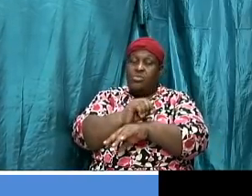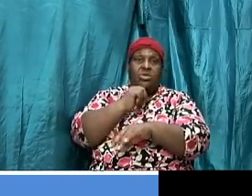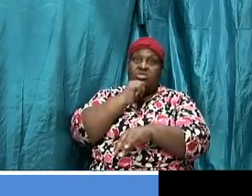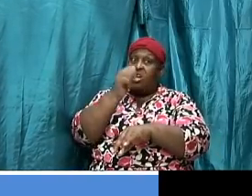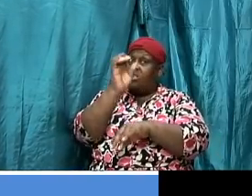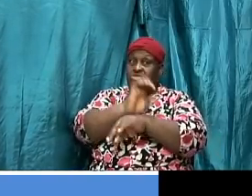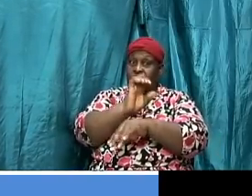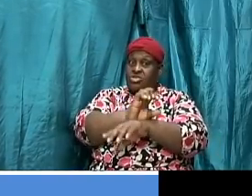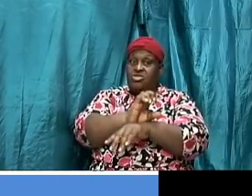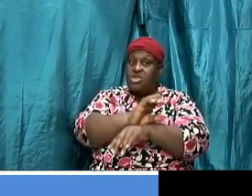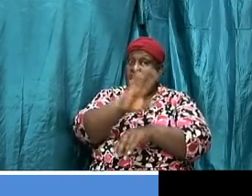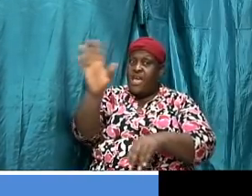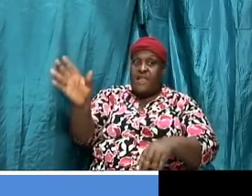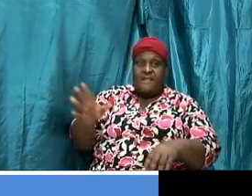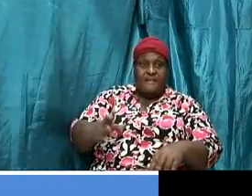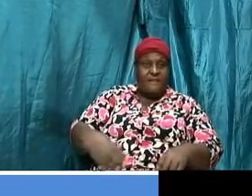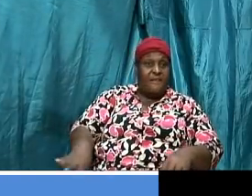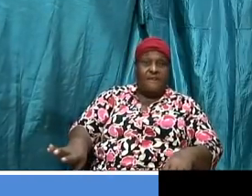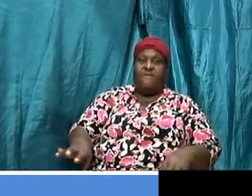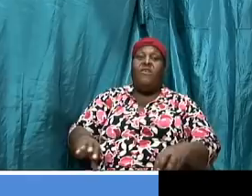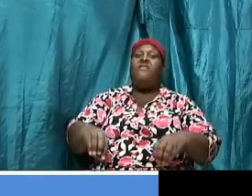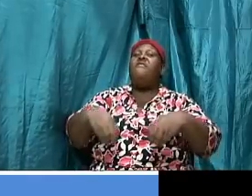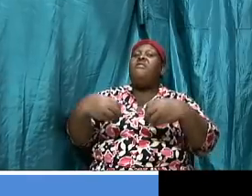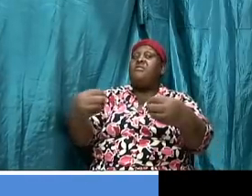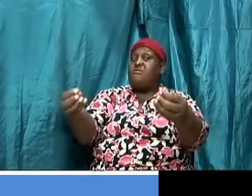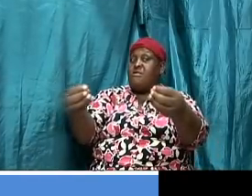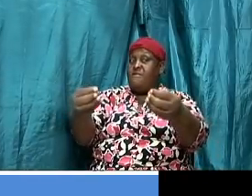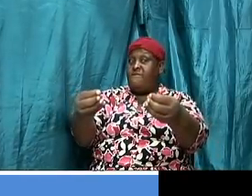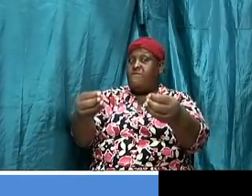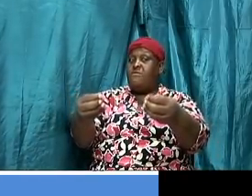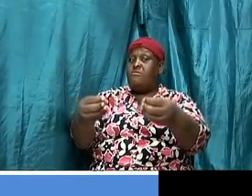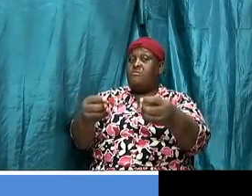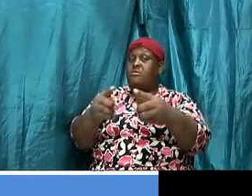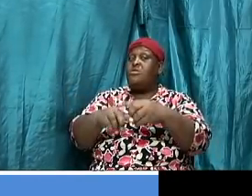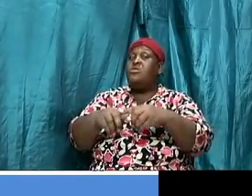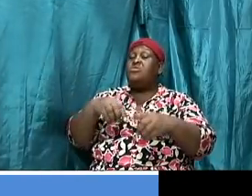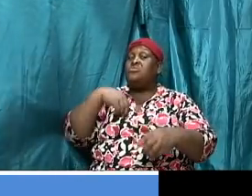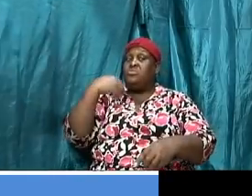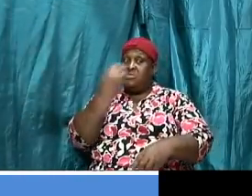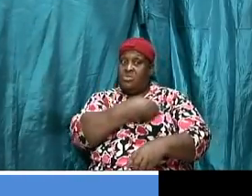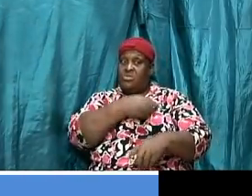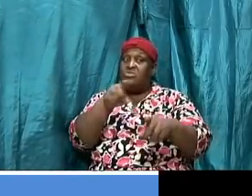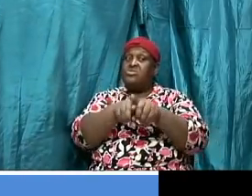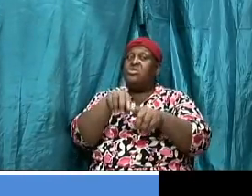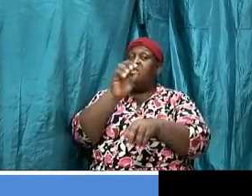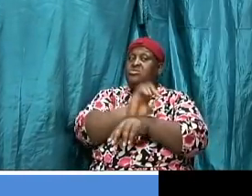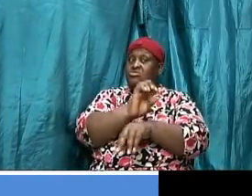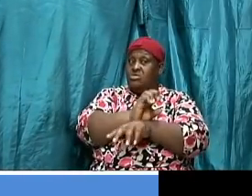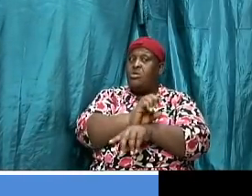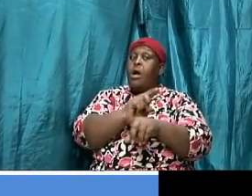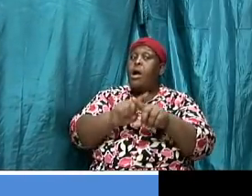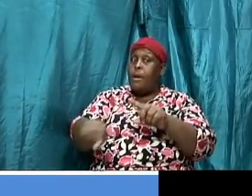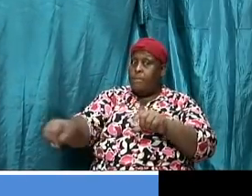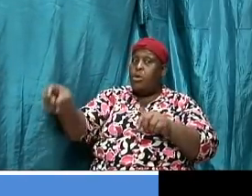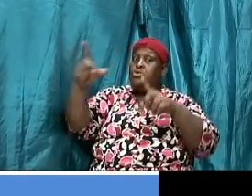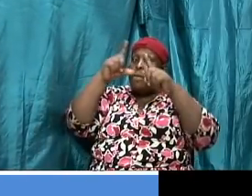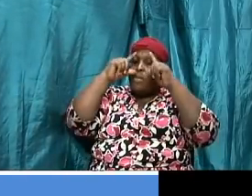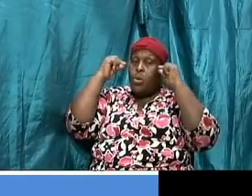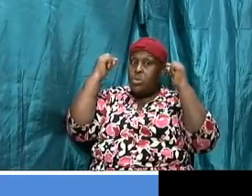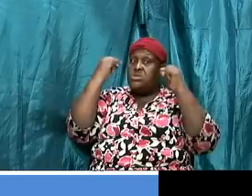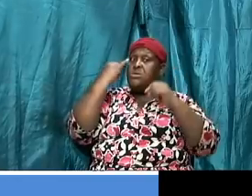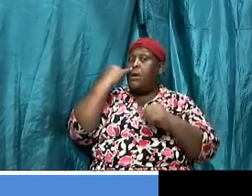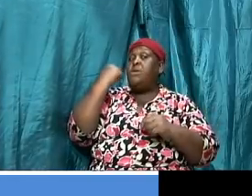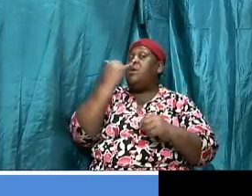And I'm going to tell you why. As I said before, there's a bigger picture at play. Now, let's just look at